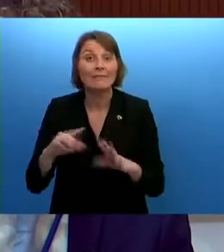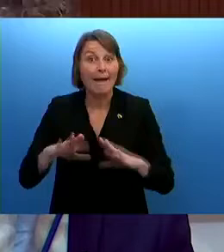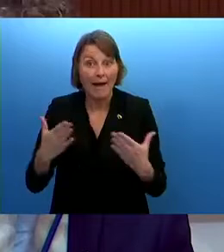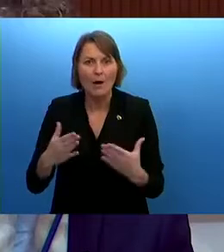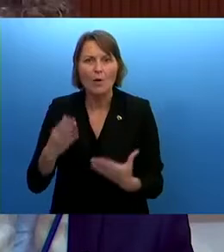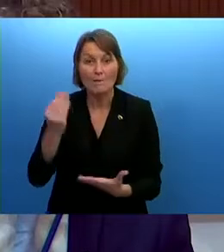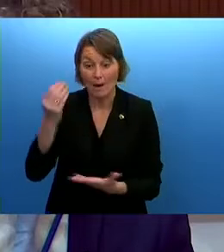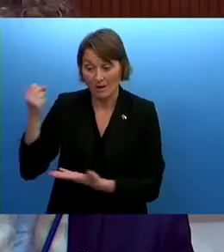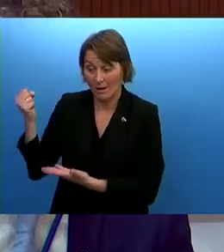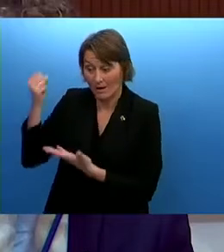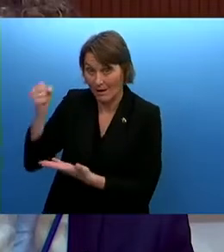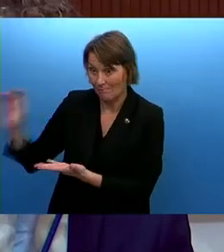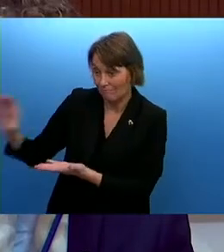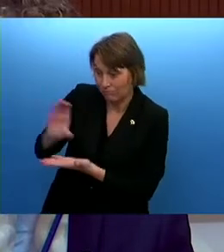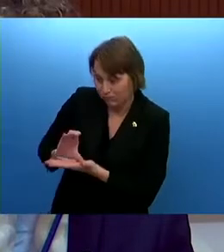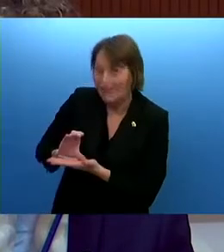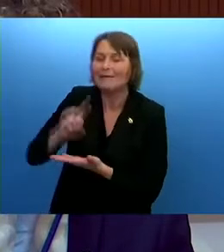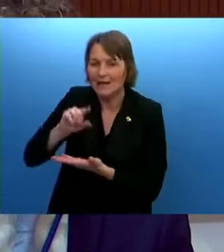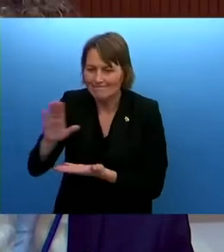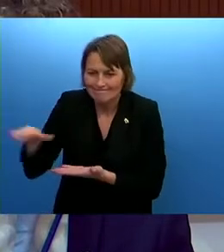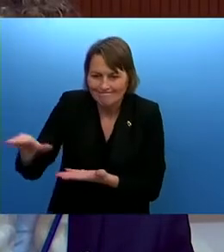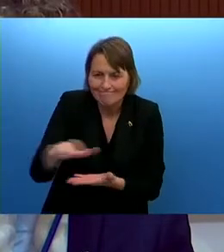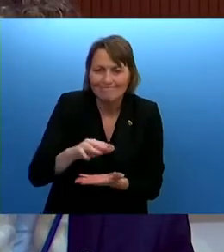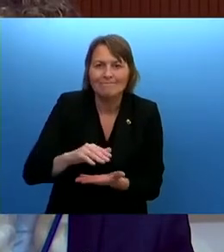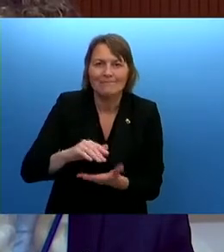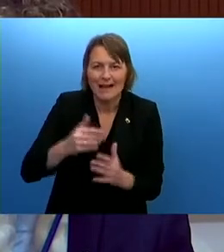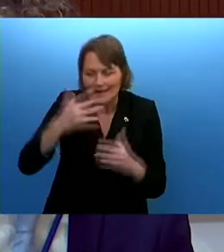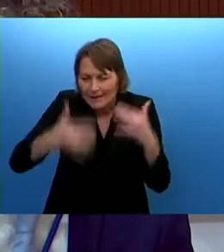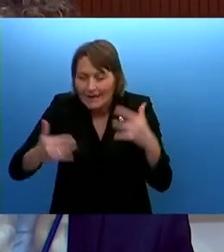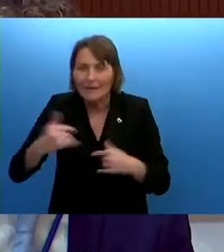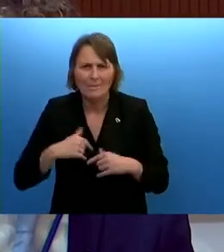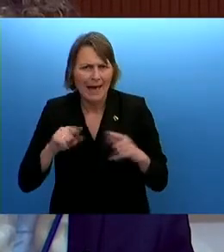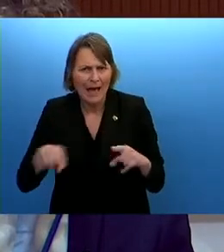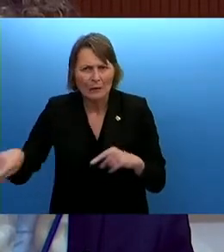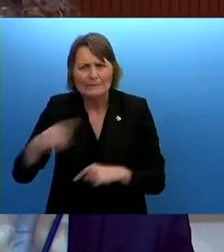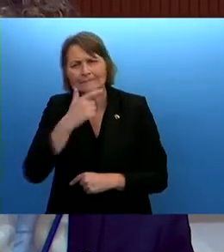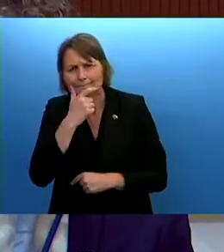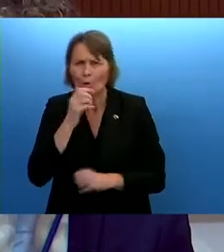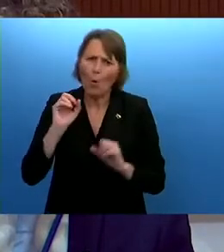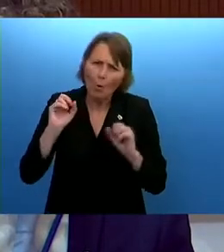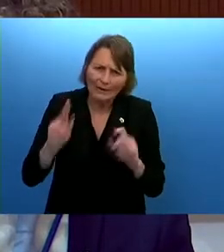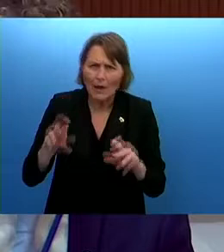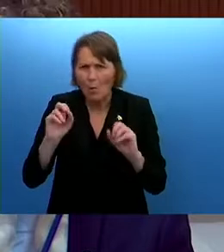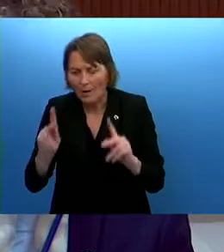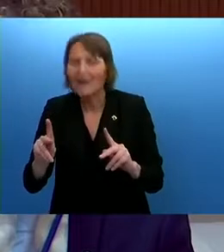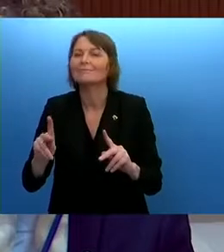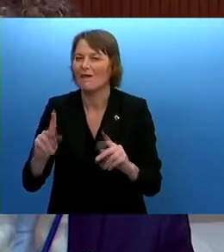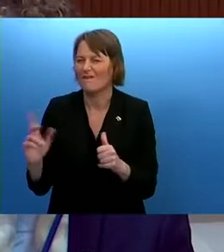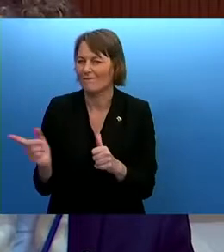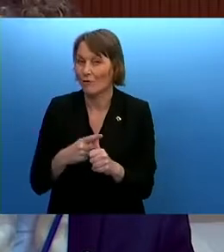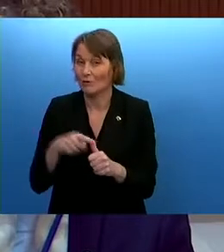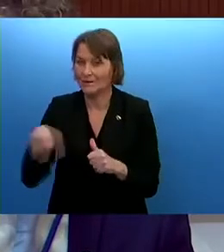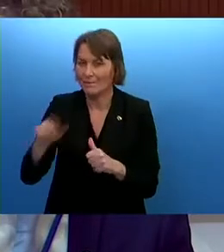what will actually often make the difference is the story, for people to really understand that we have very, very